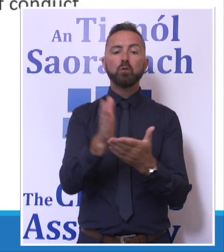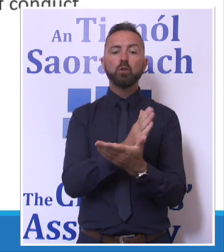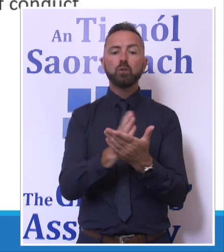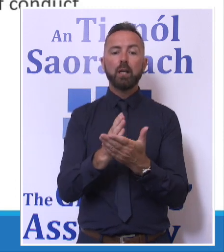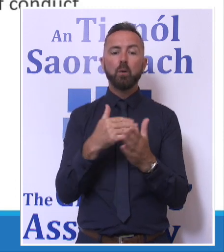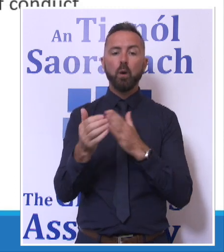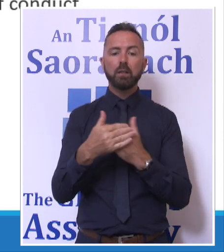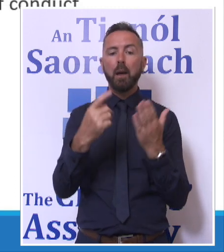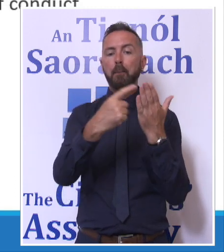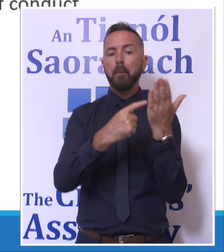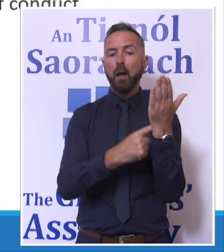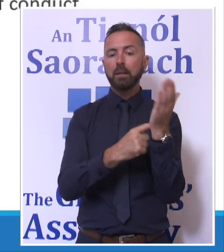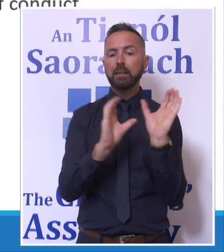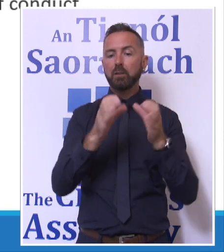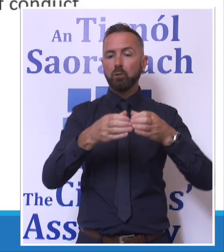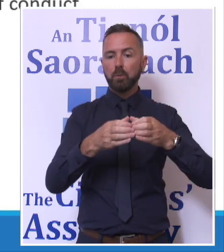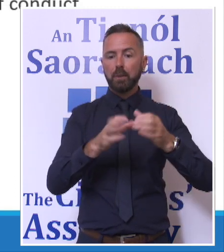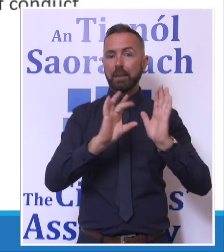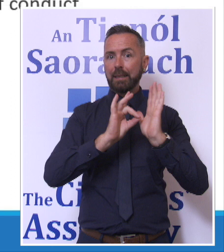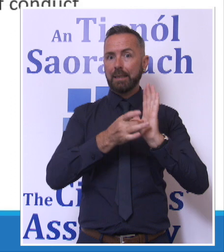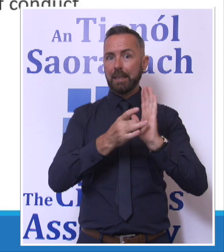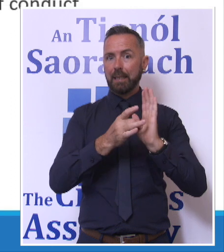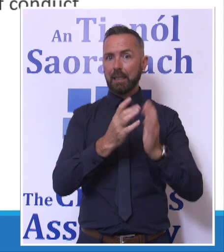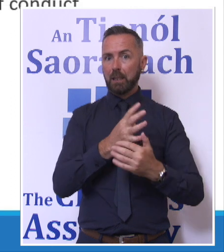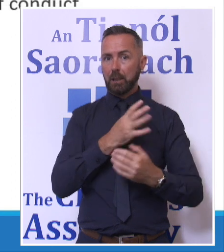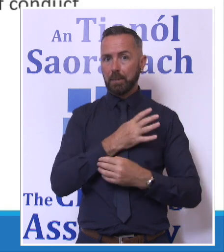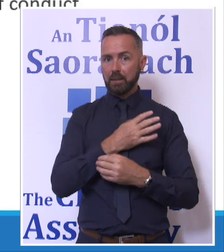is a key committee of the local authority where a lot of the business gets done.